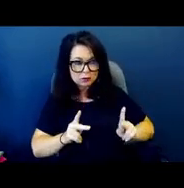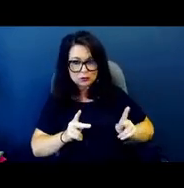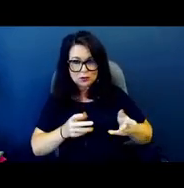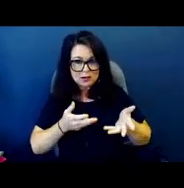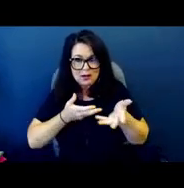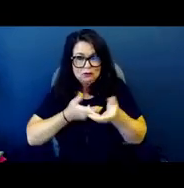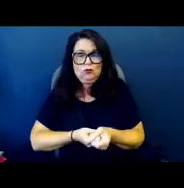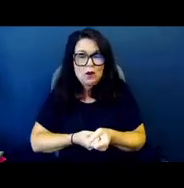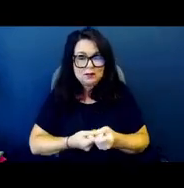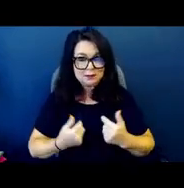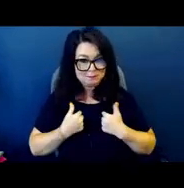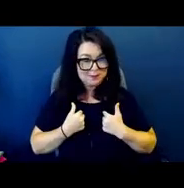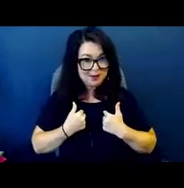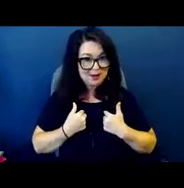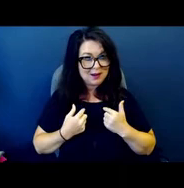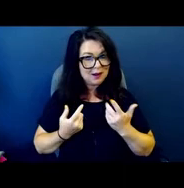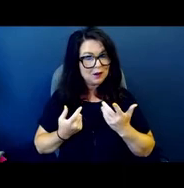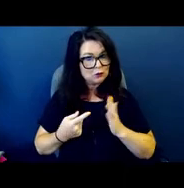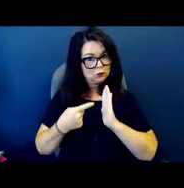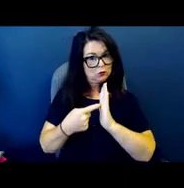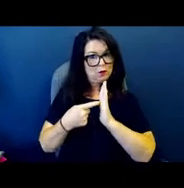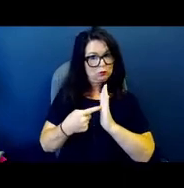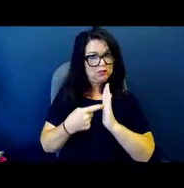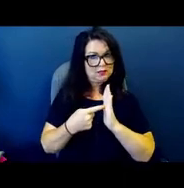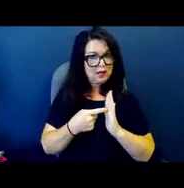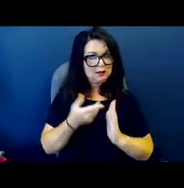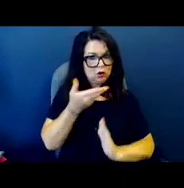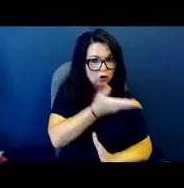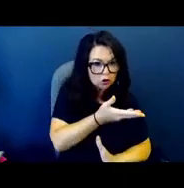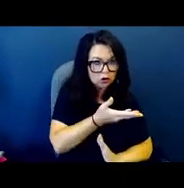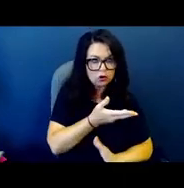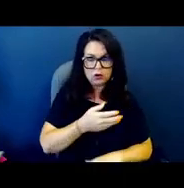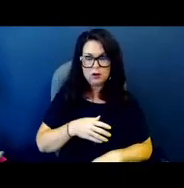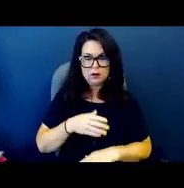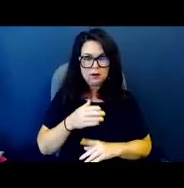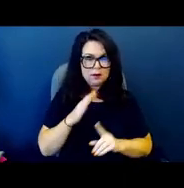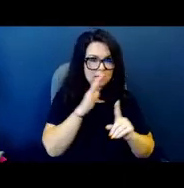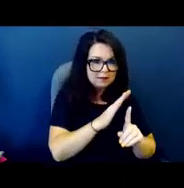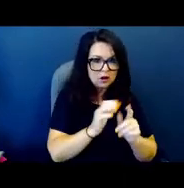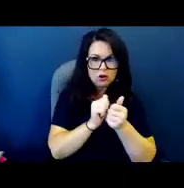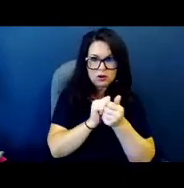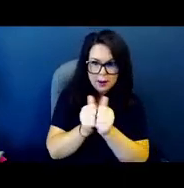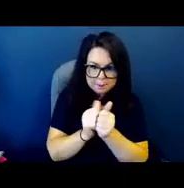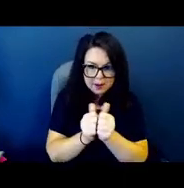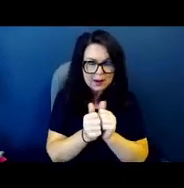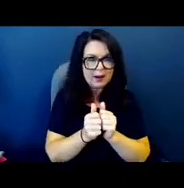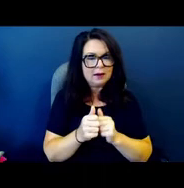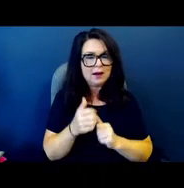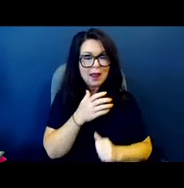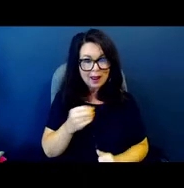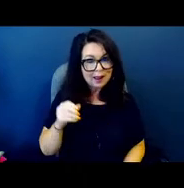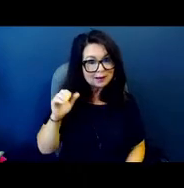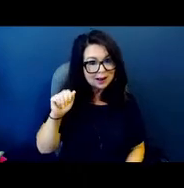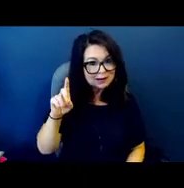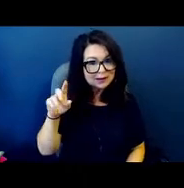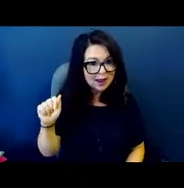represent her and the campaign and them and Americans with disabilities